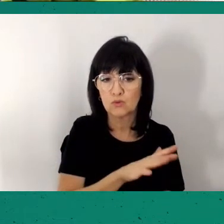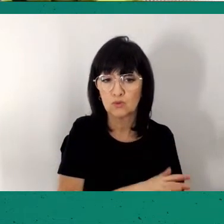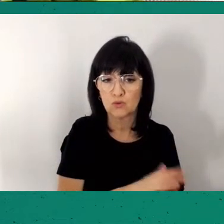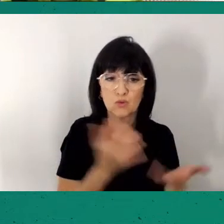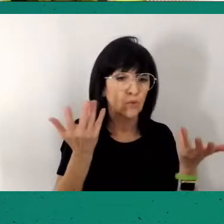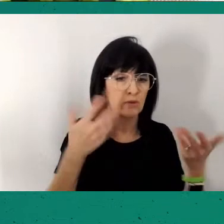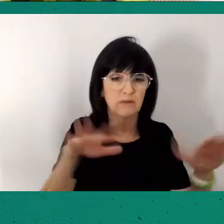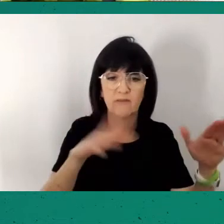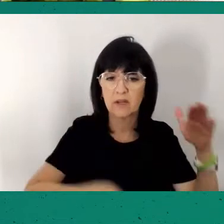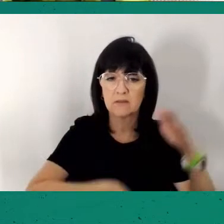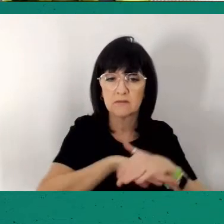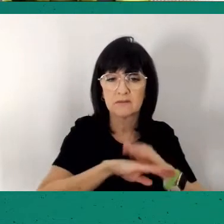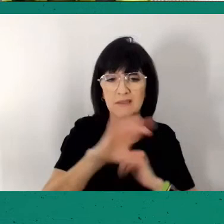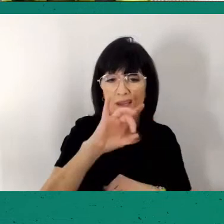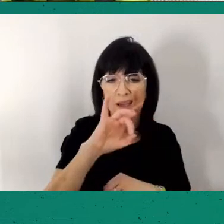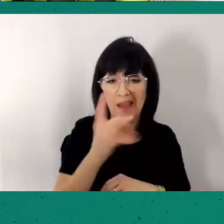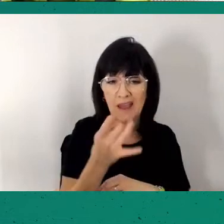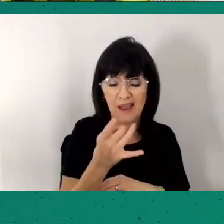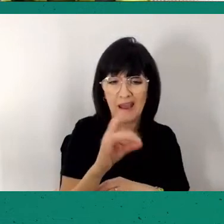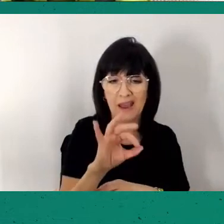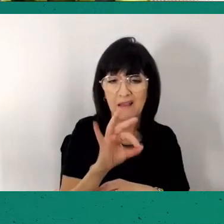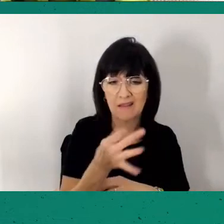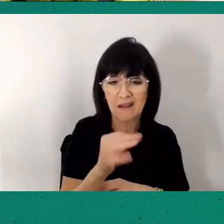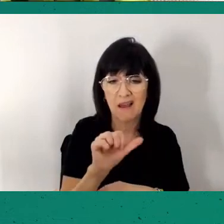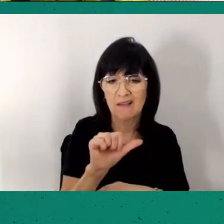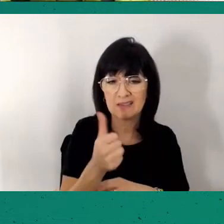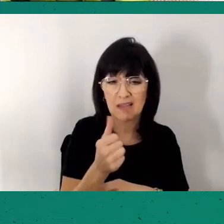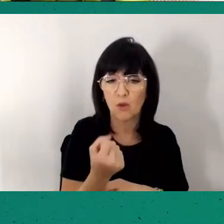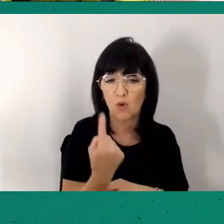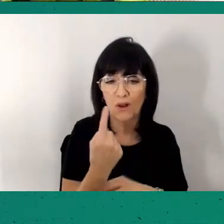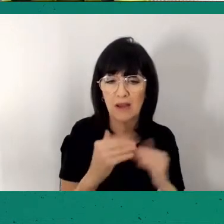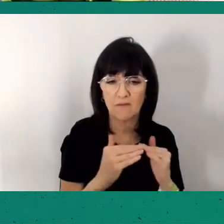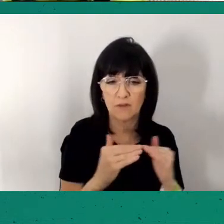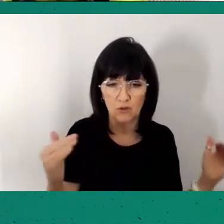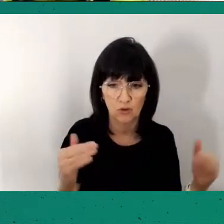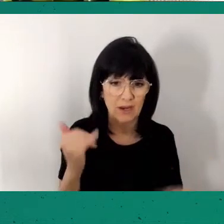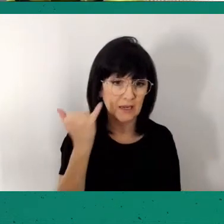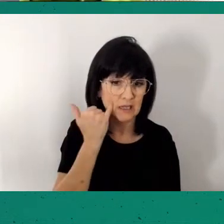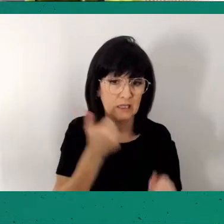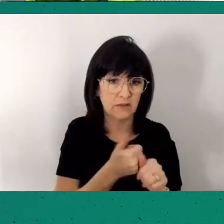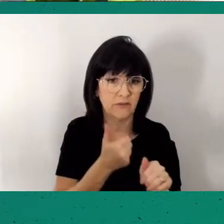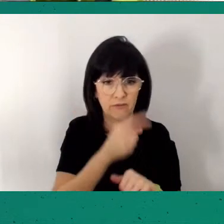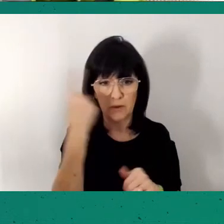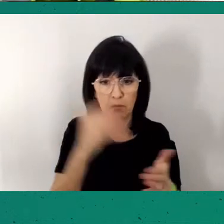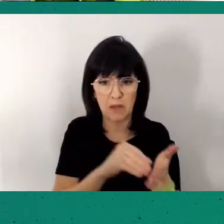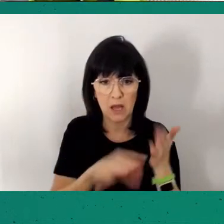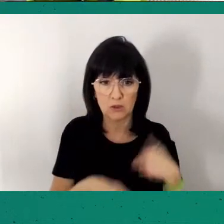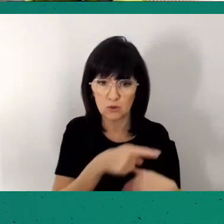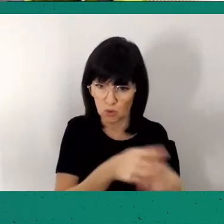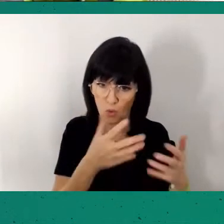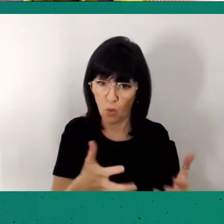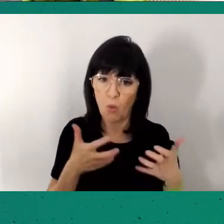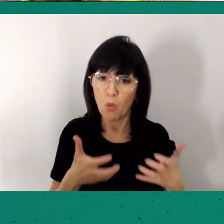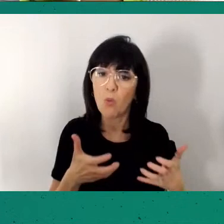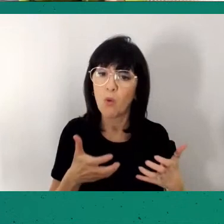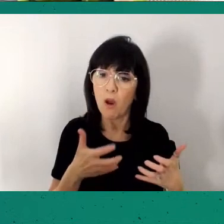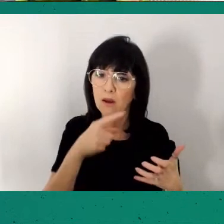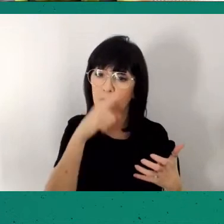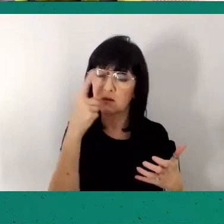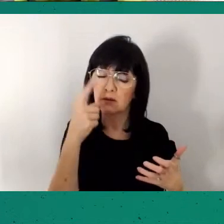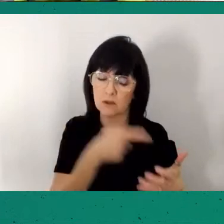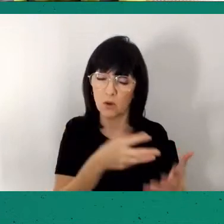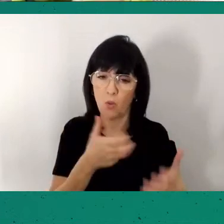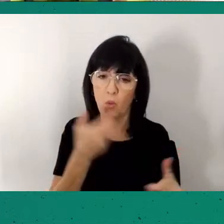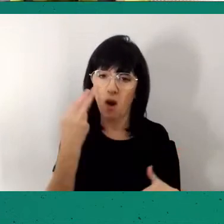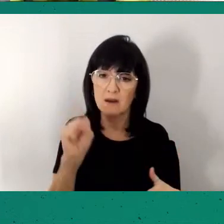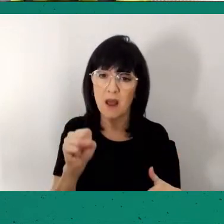9th grade, 10th grade, or the 11th grade. If a Black student wanted a high school diploma before 1950, I